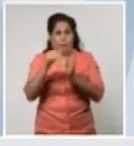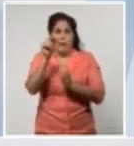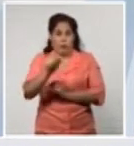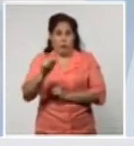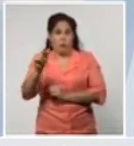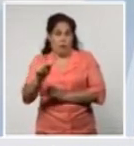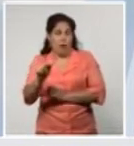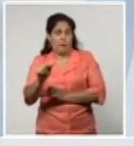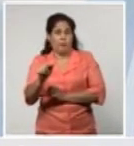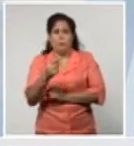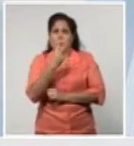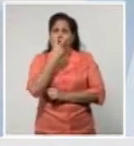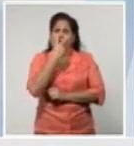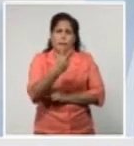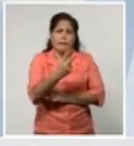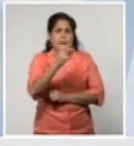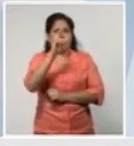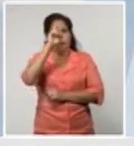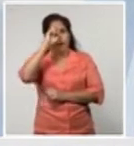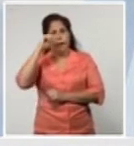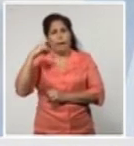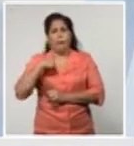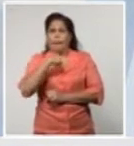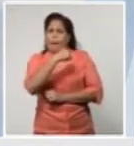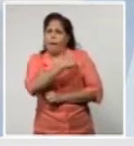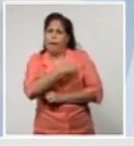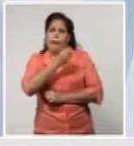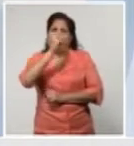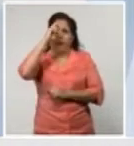our professionals and specialists follow up